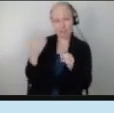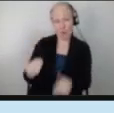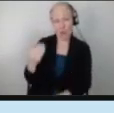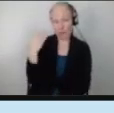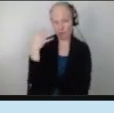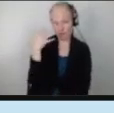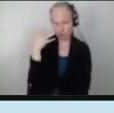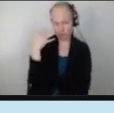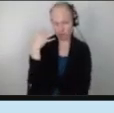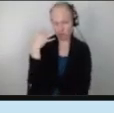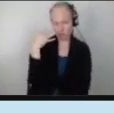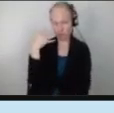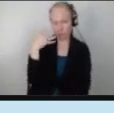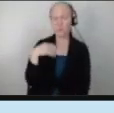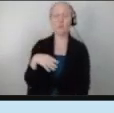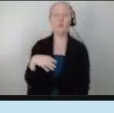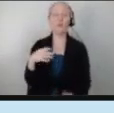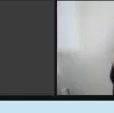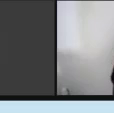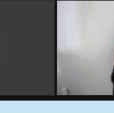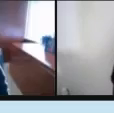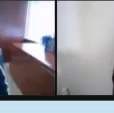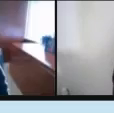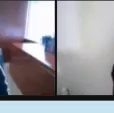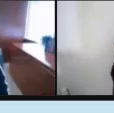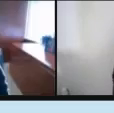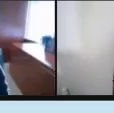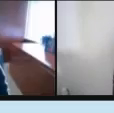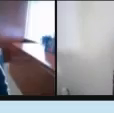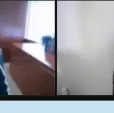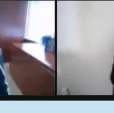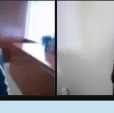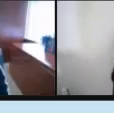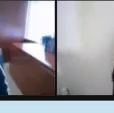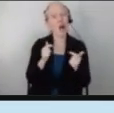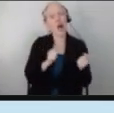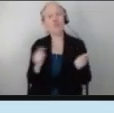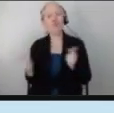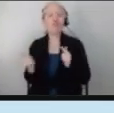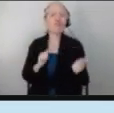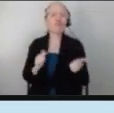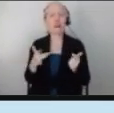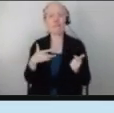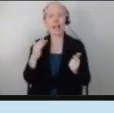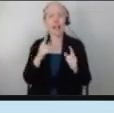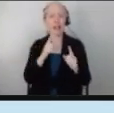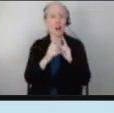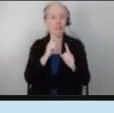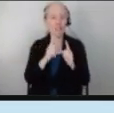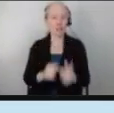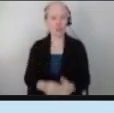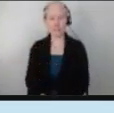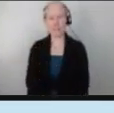we'll do our best in this virtual environment to have a bit of a conversation with everyone. And